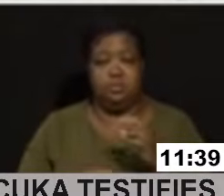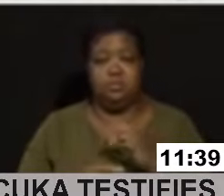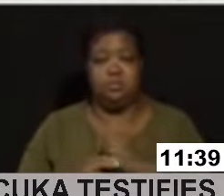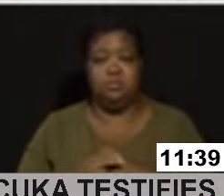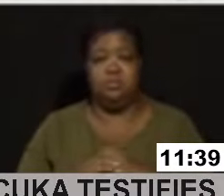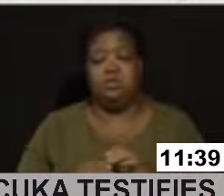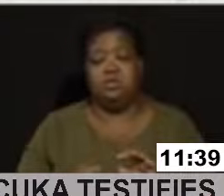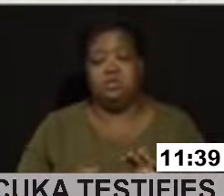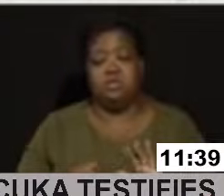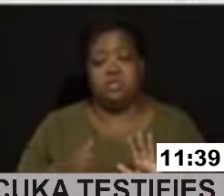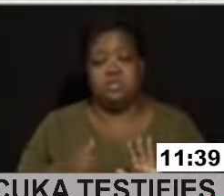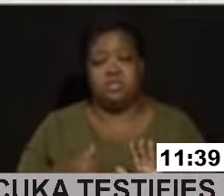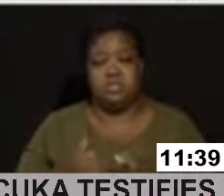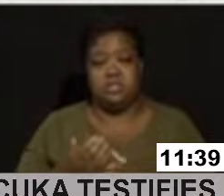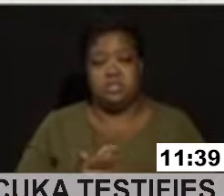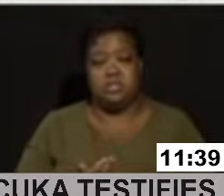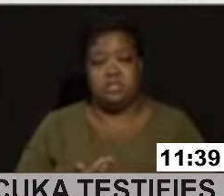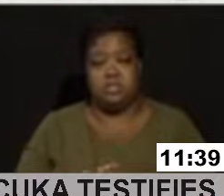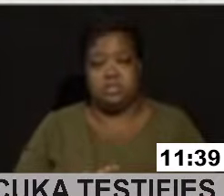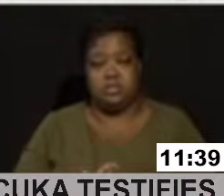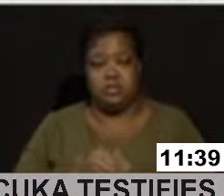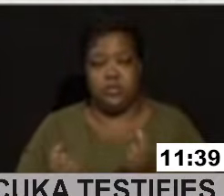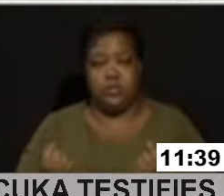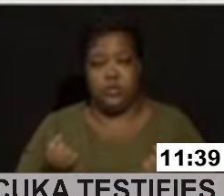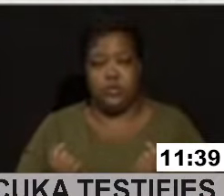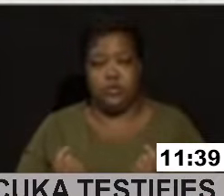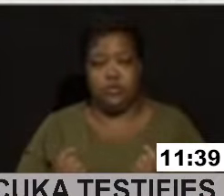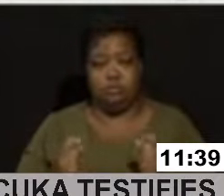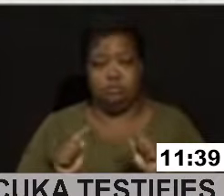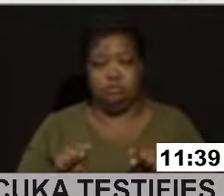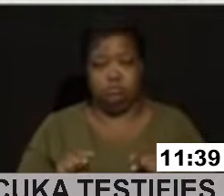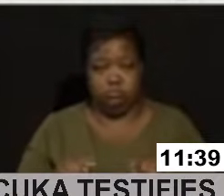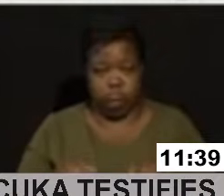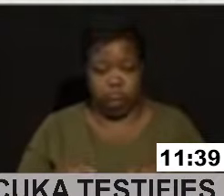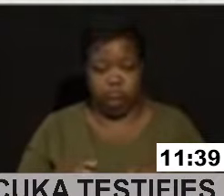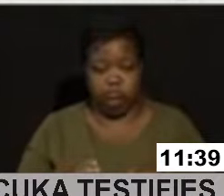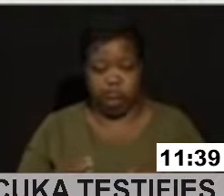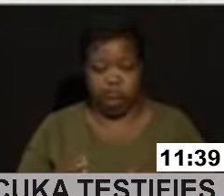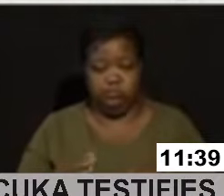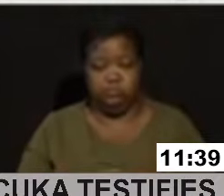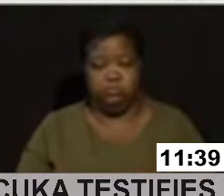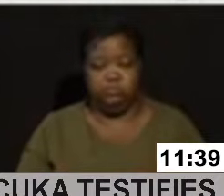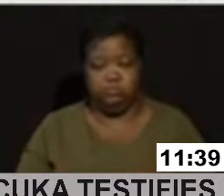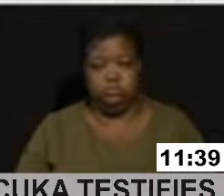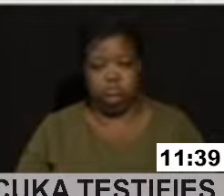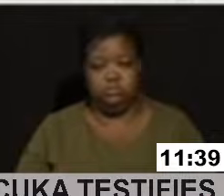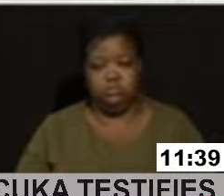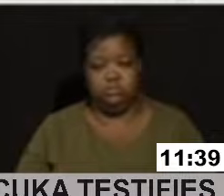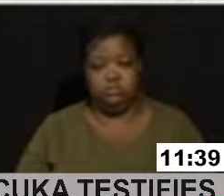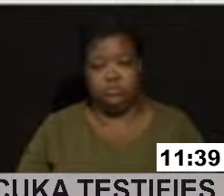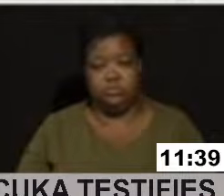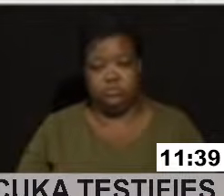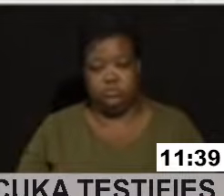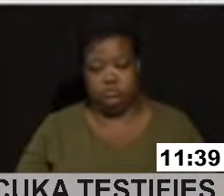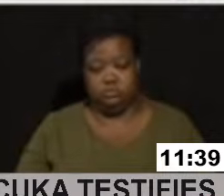least 6 cases were taken to court, so to speak, of those cases